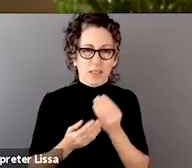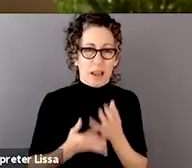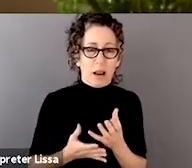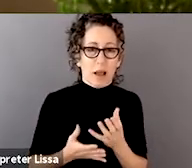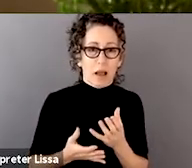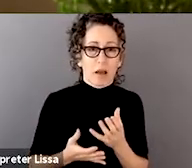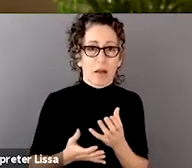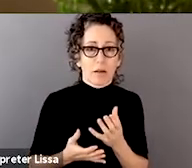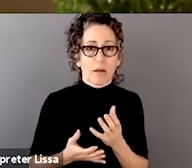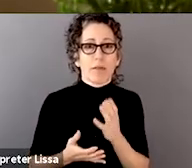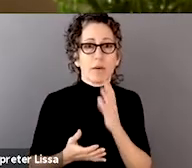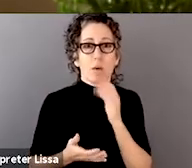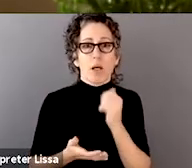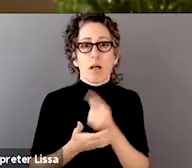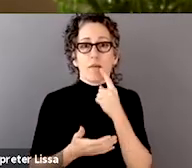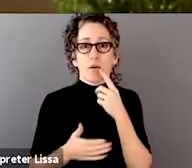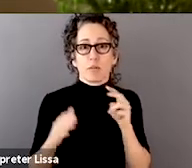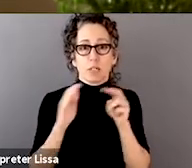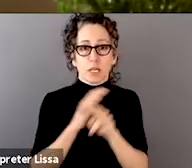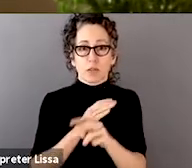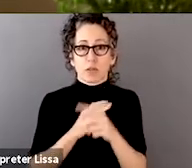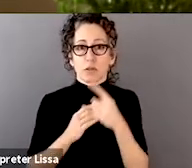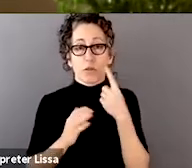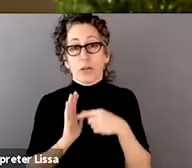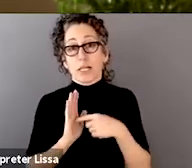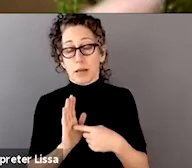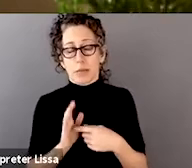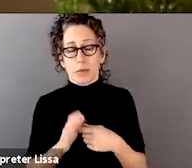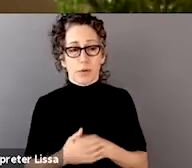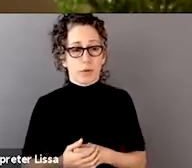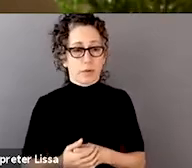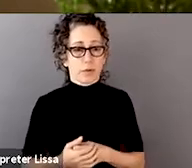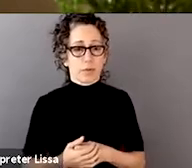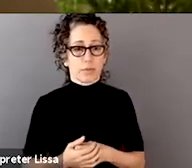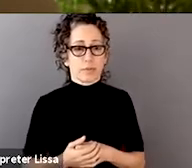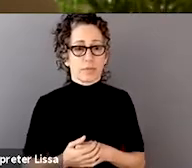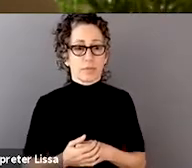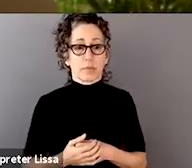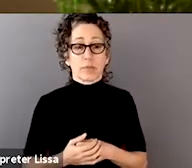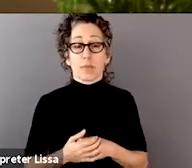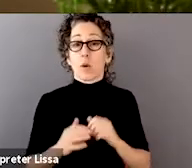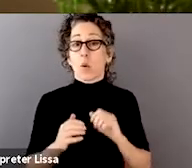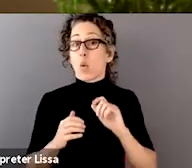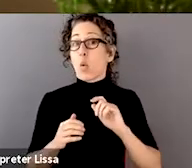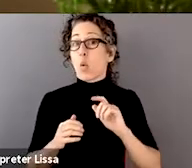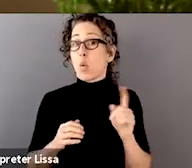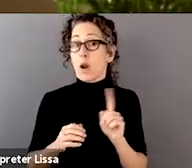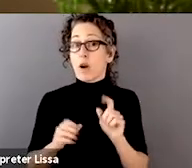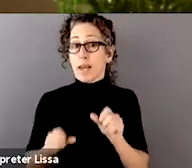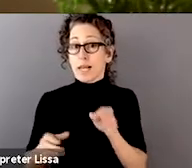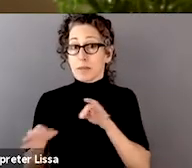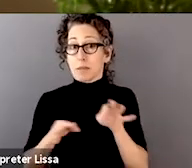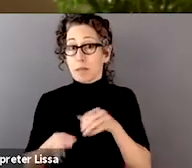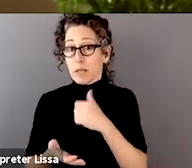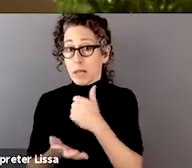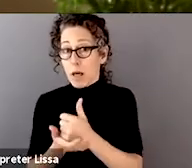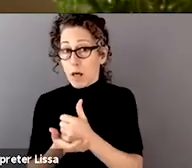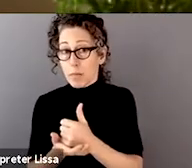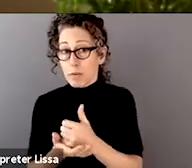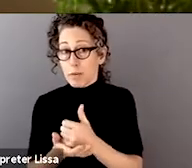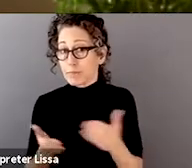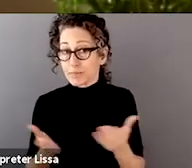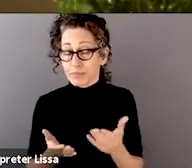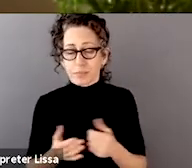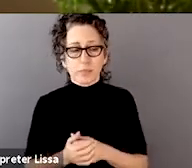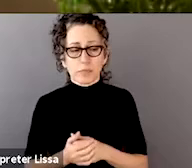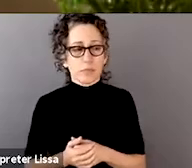the prediction, right? So just to give a simple example, where can explainability help? One of the reasons or one of the pieces is, let's say